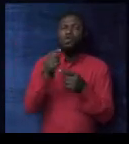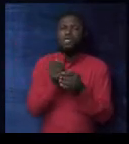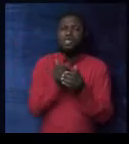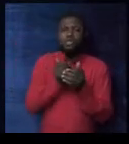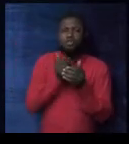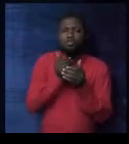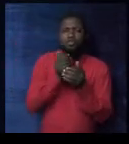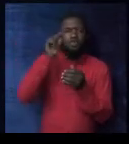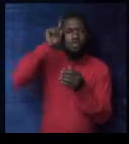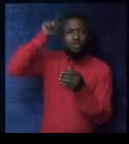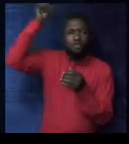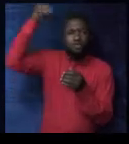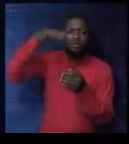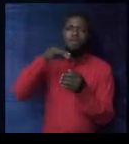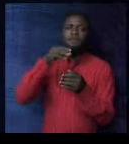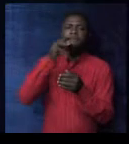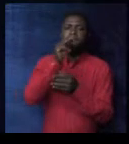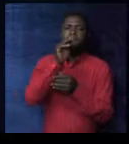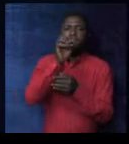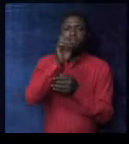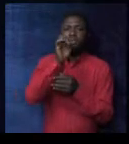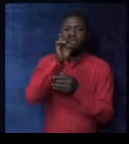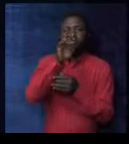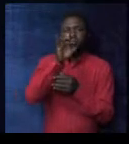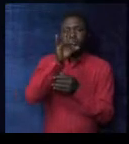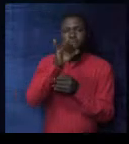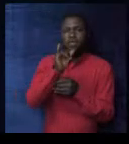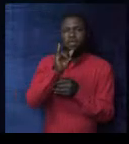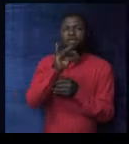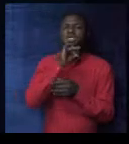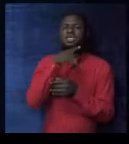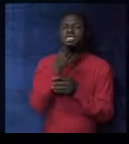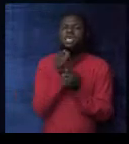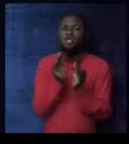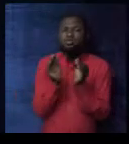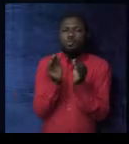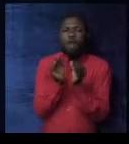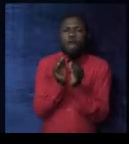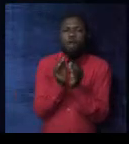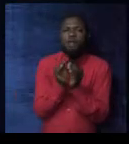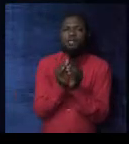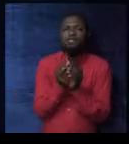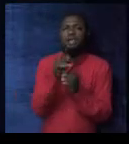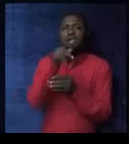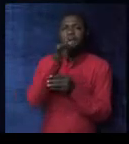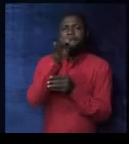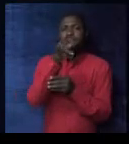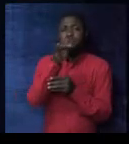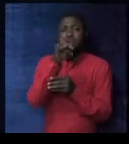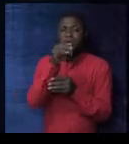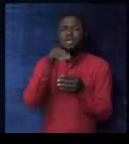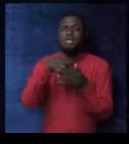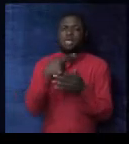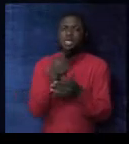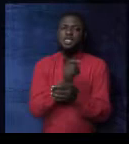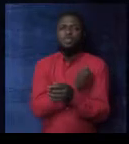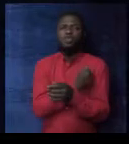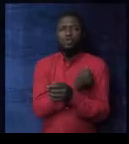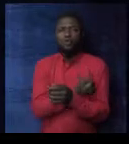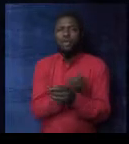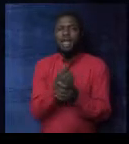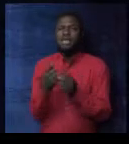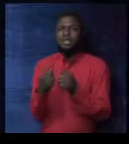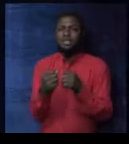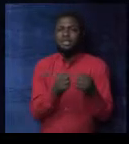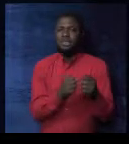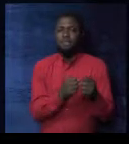should know Mercury is the closest planet to the Sun. It is the smallest planet in the solar system. What is the